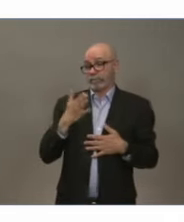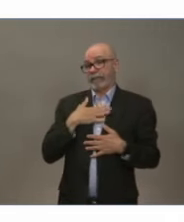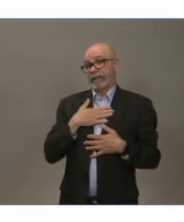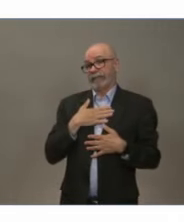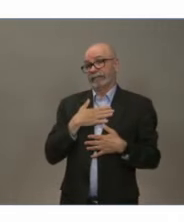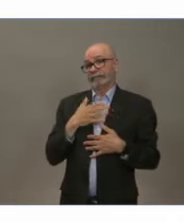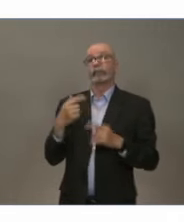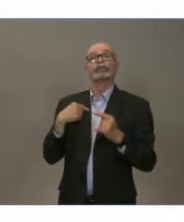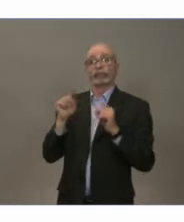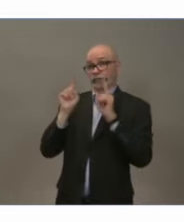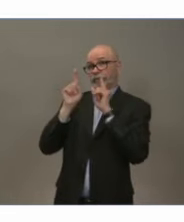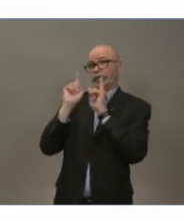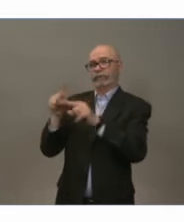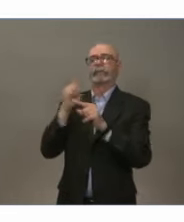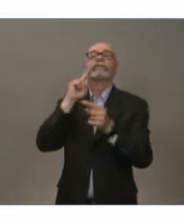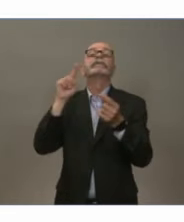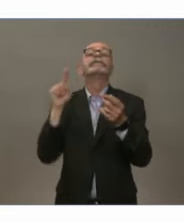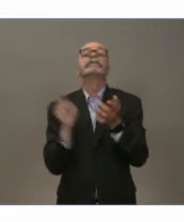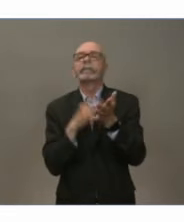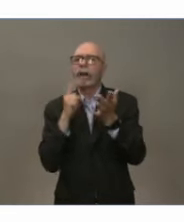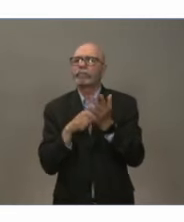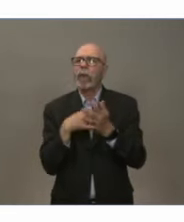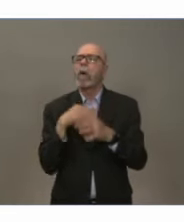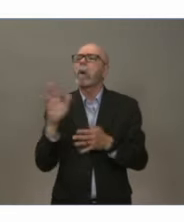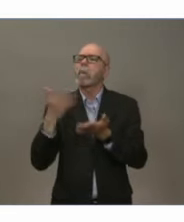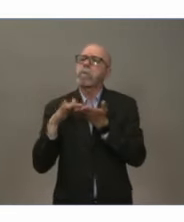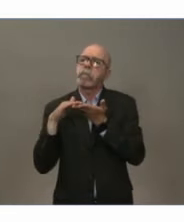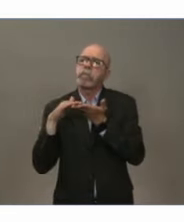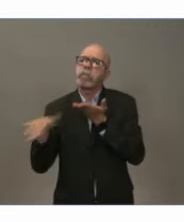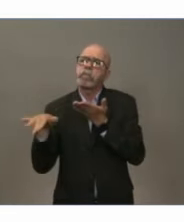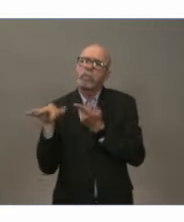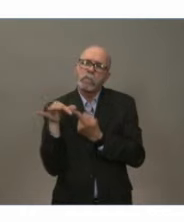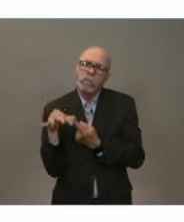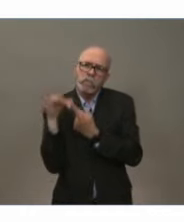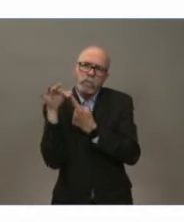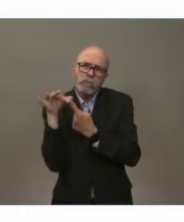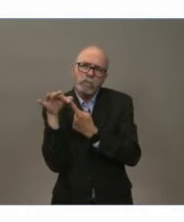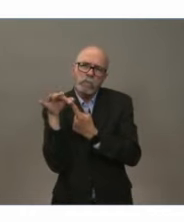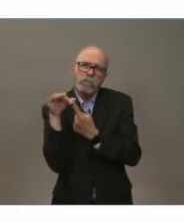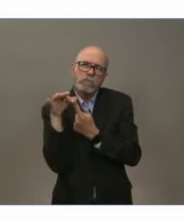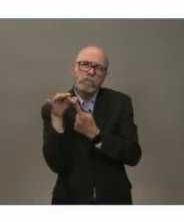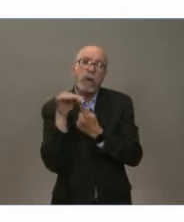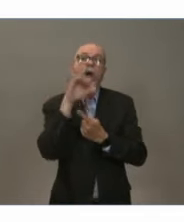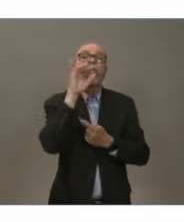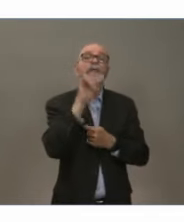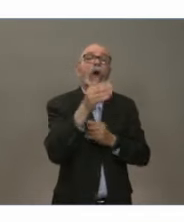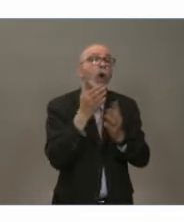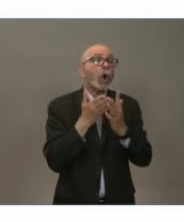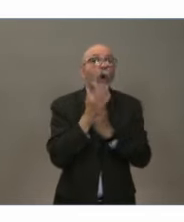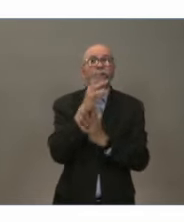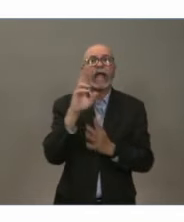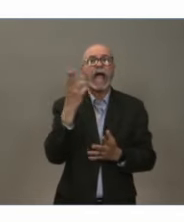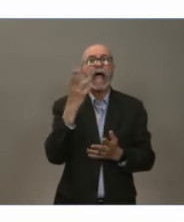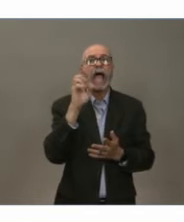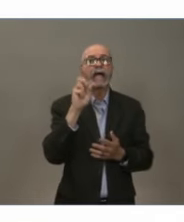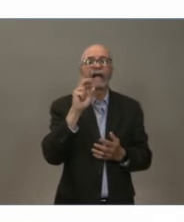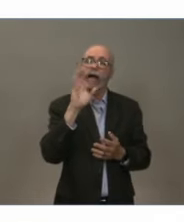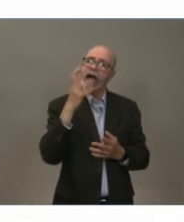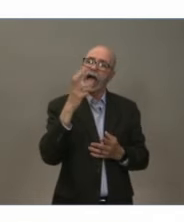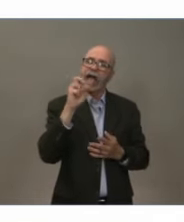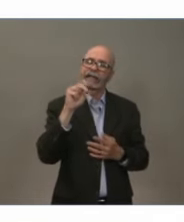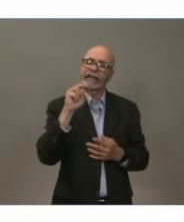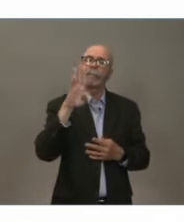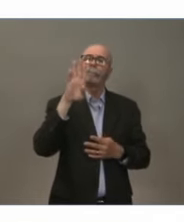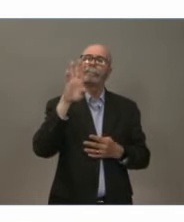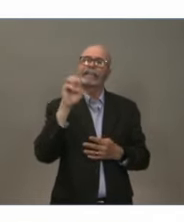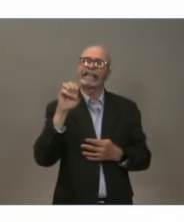exceptions. Through Councillor Hensby, this church brought forward their request with what I thought was reasonable